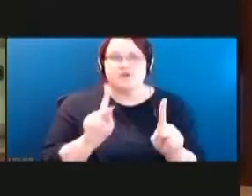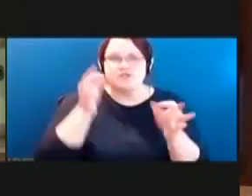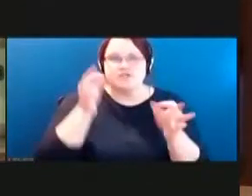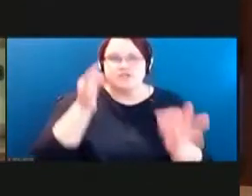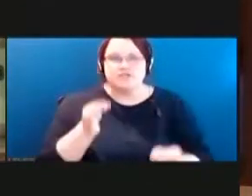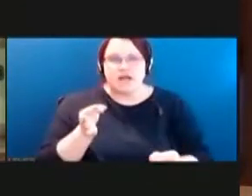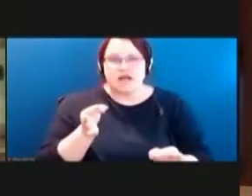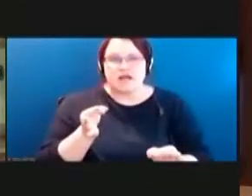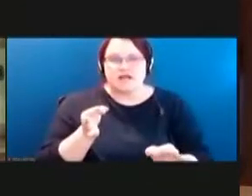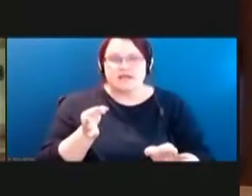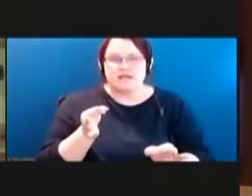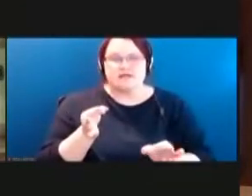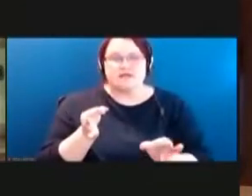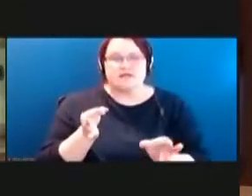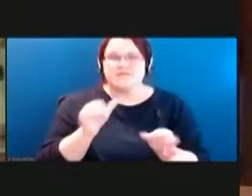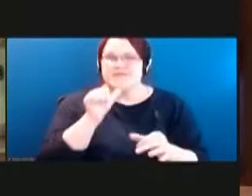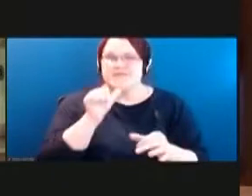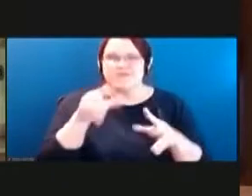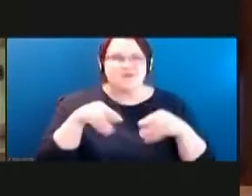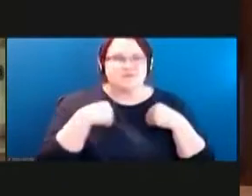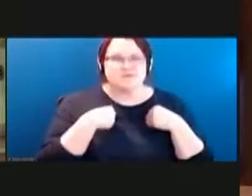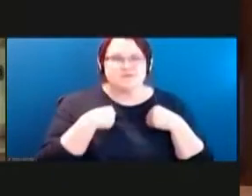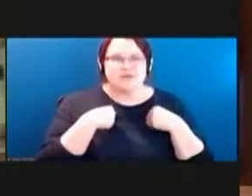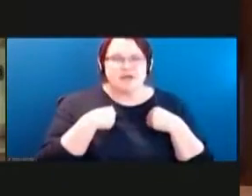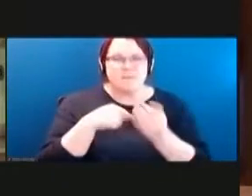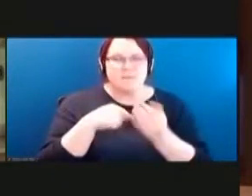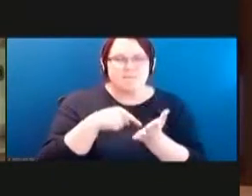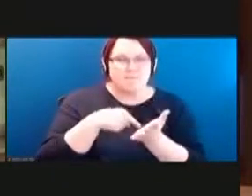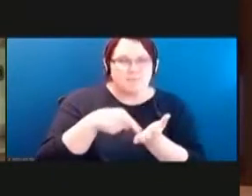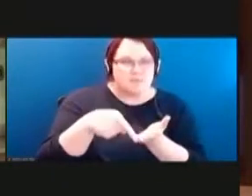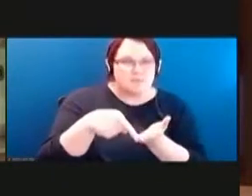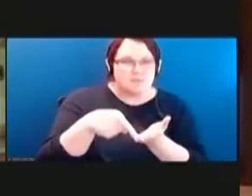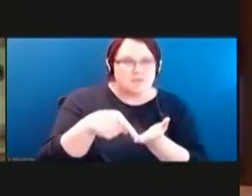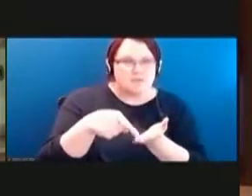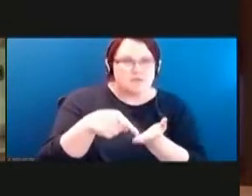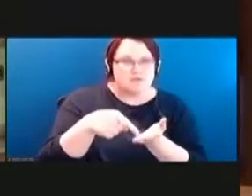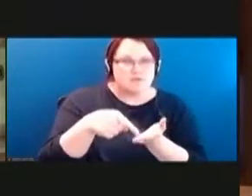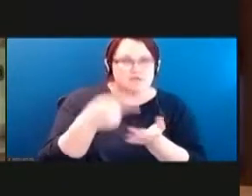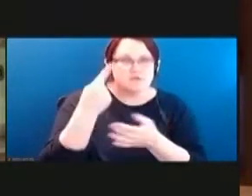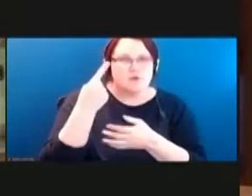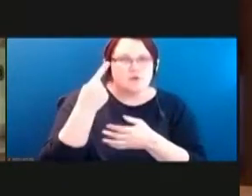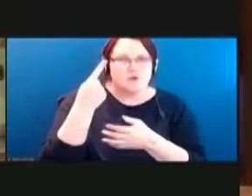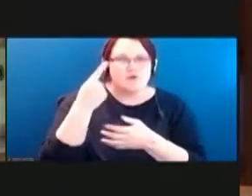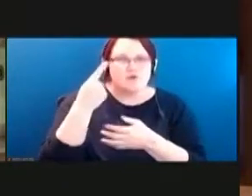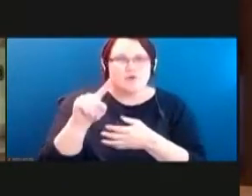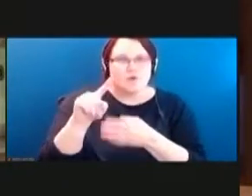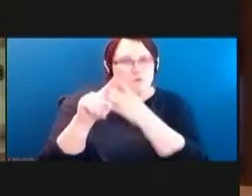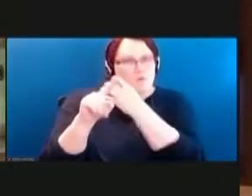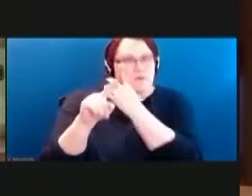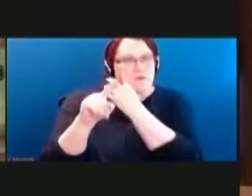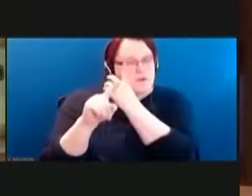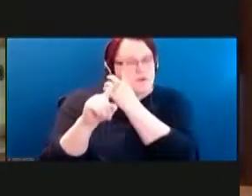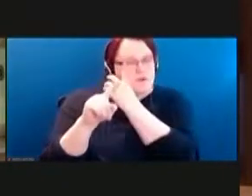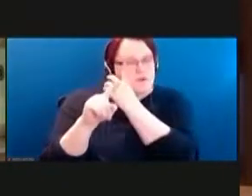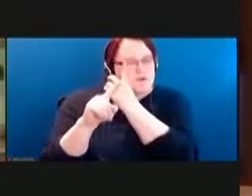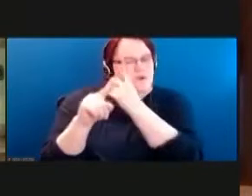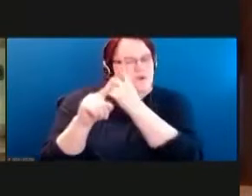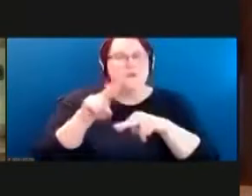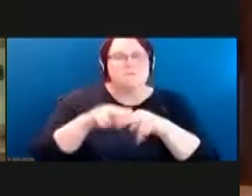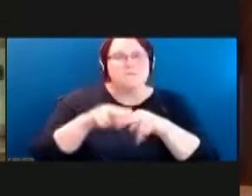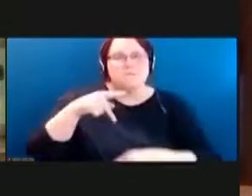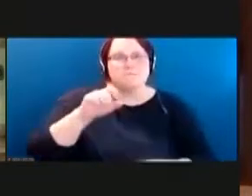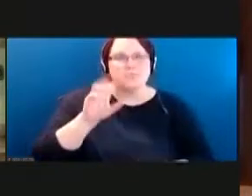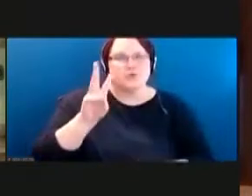no longer accept payments for pews located in the front of the religious